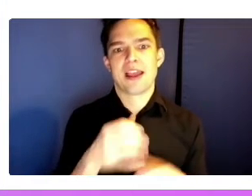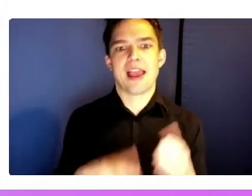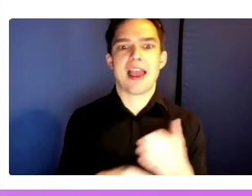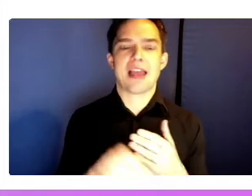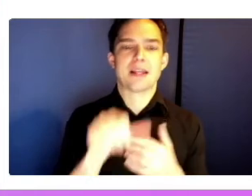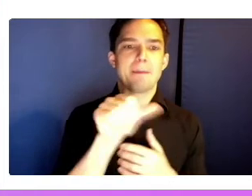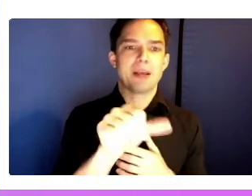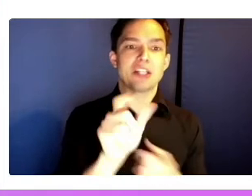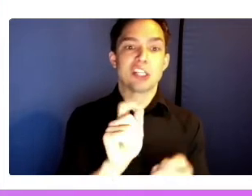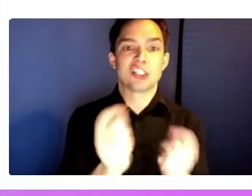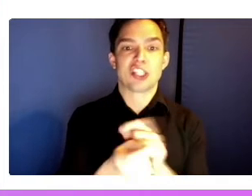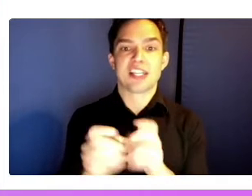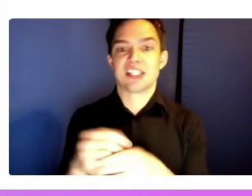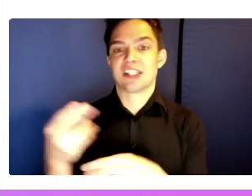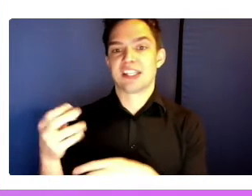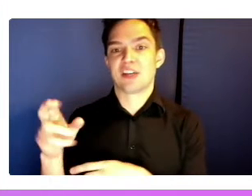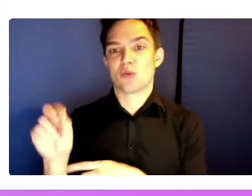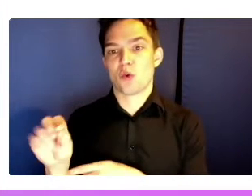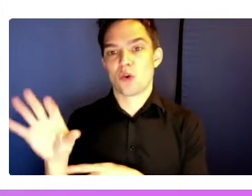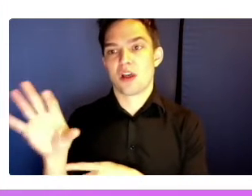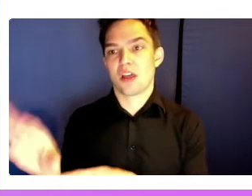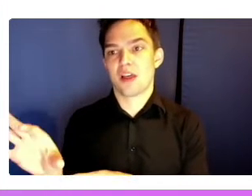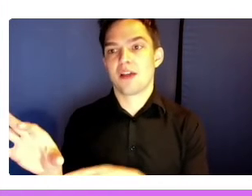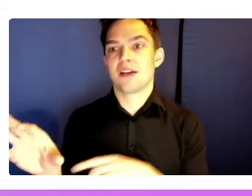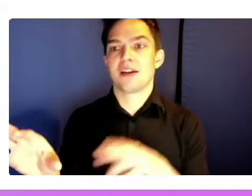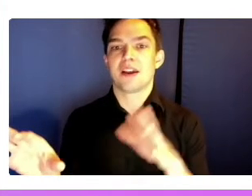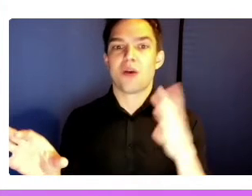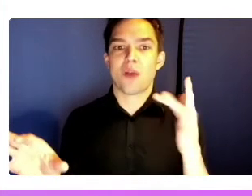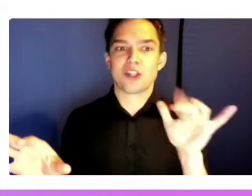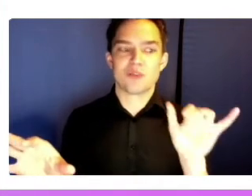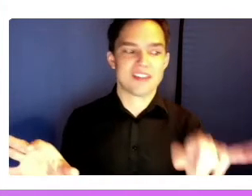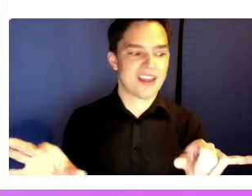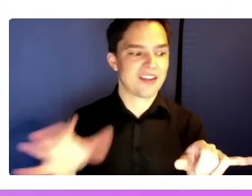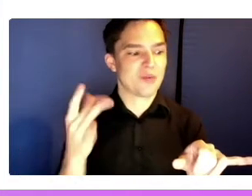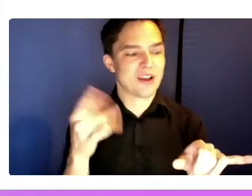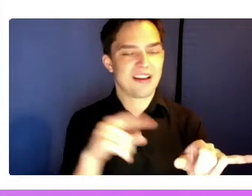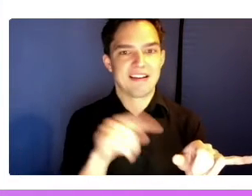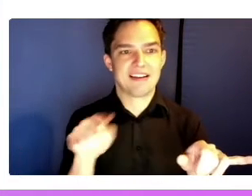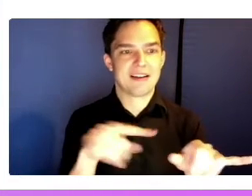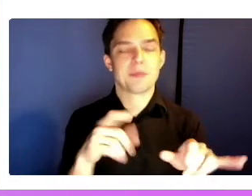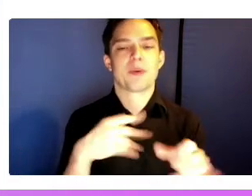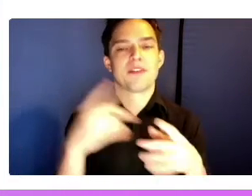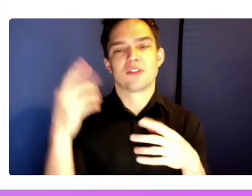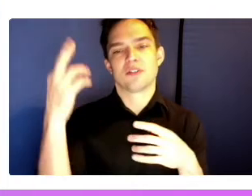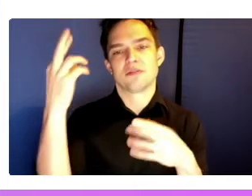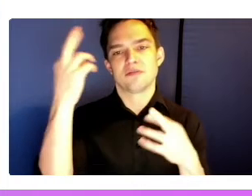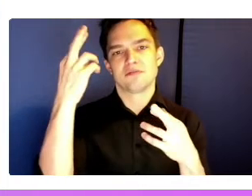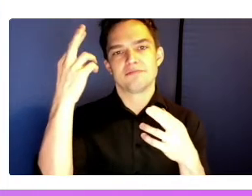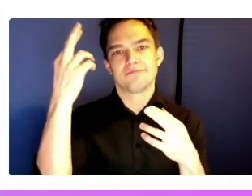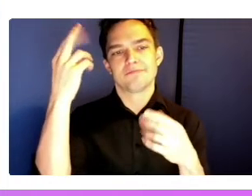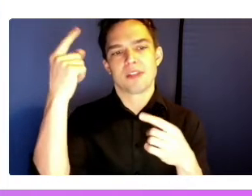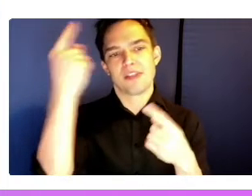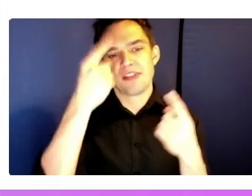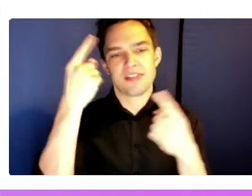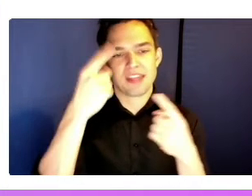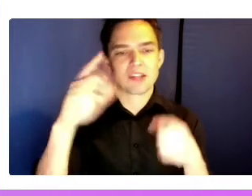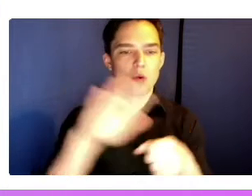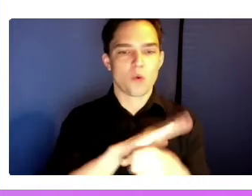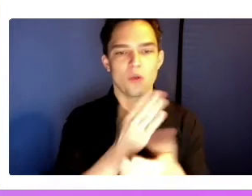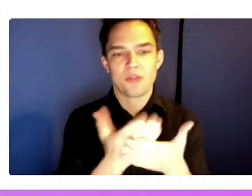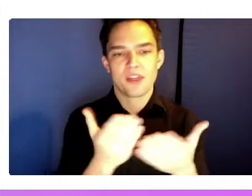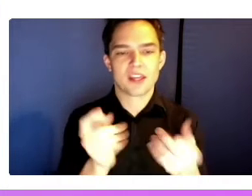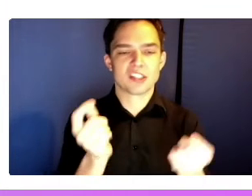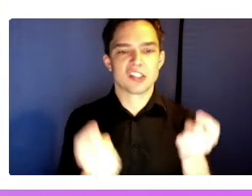changed something in the hero, and why did we do that? But we need to rethink the whole experience. And for me,